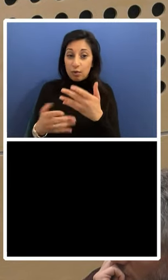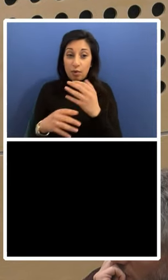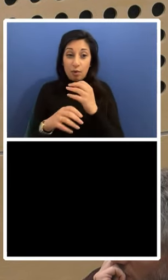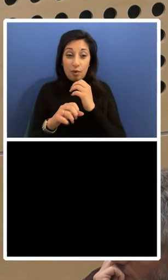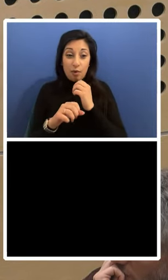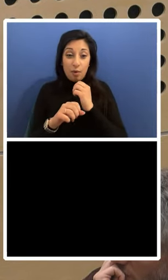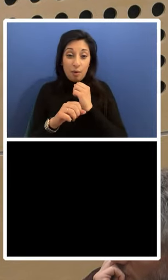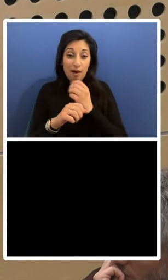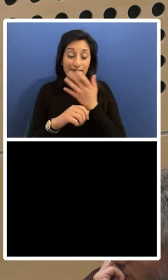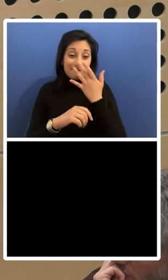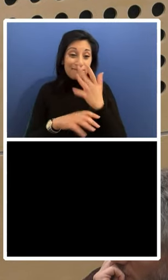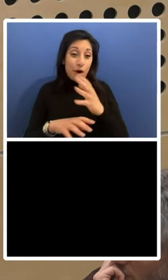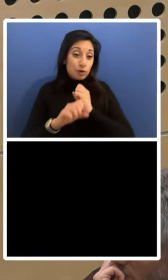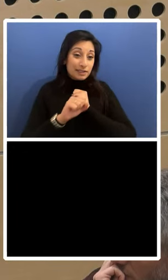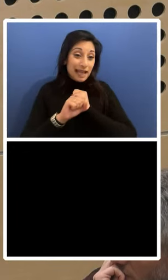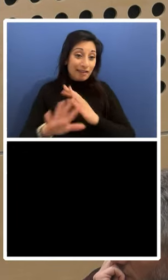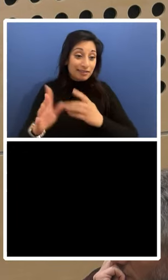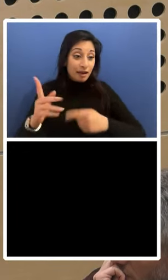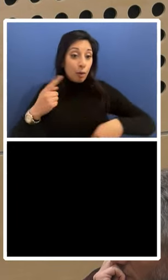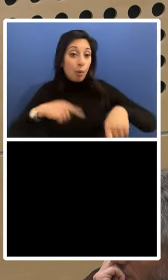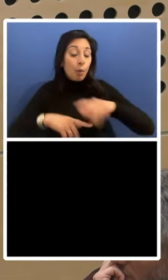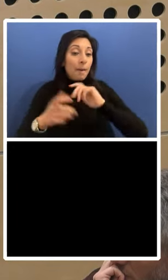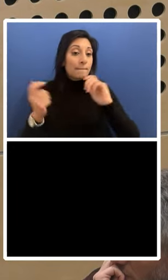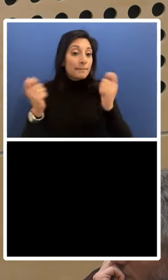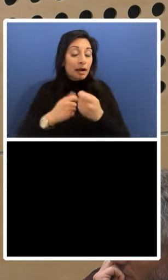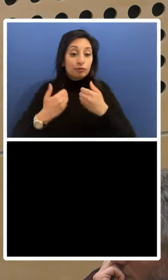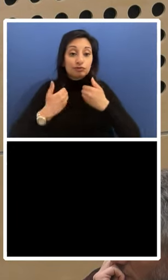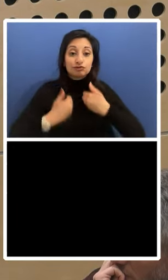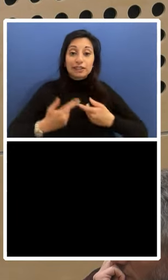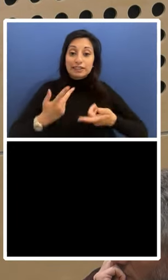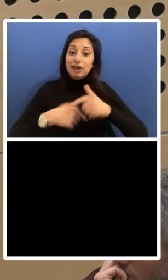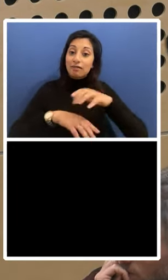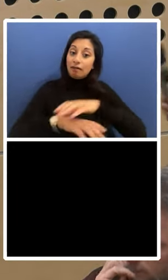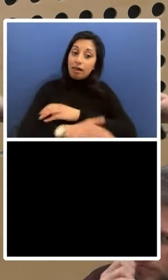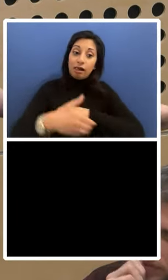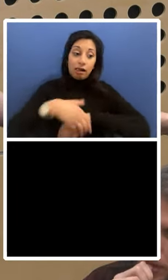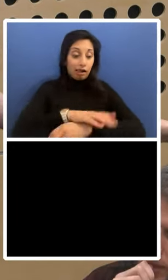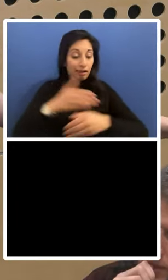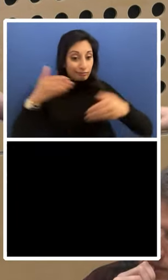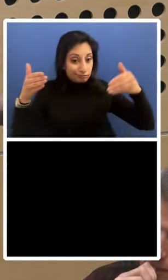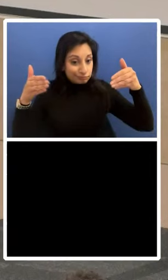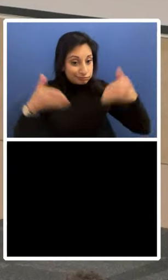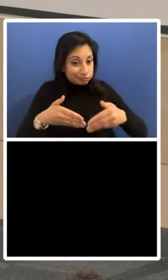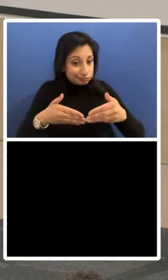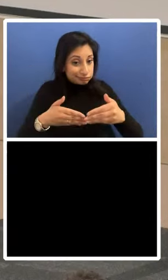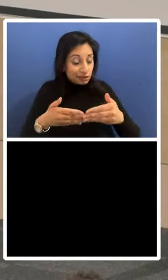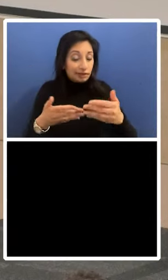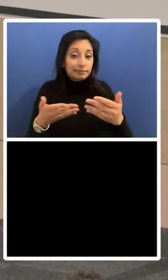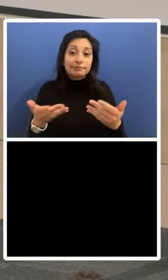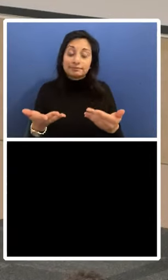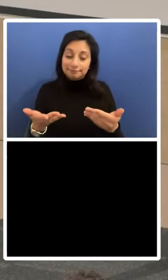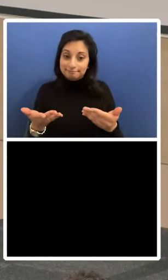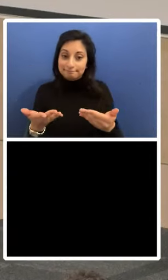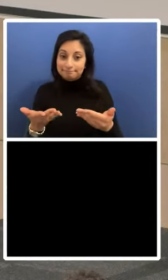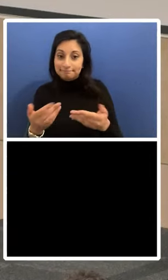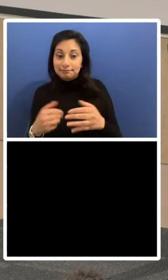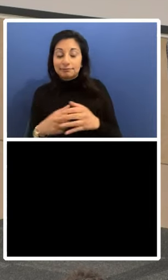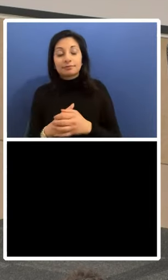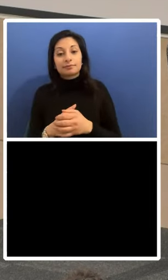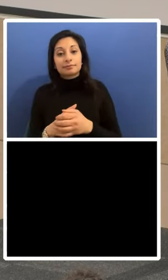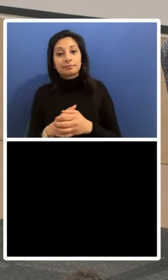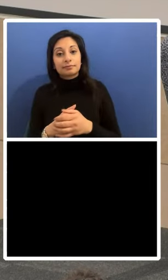if you work hard enough? I'll just do those two. Yeah, so Martin Anthony was my personal, I don't know if you've ever met him, he's the